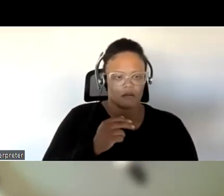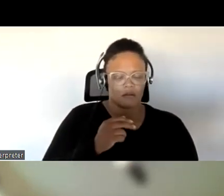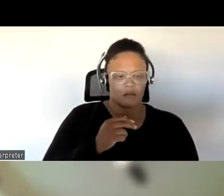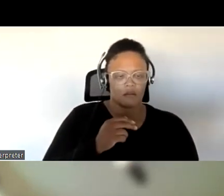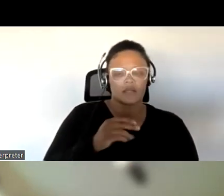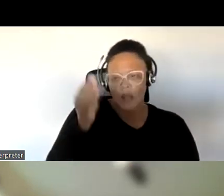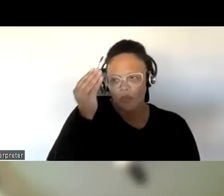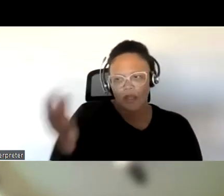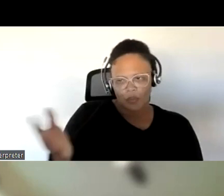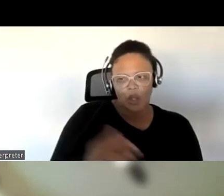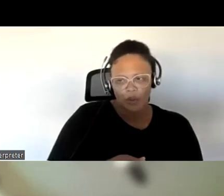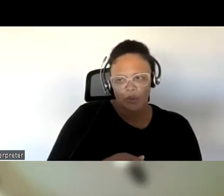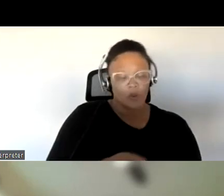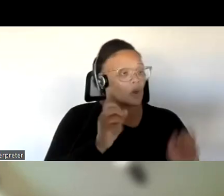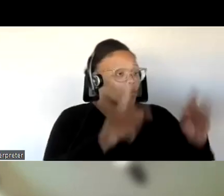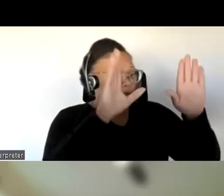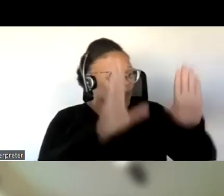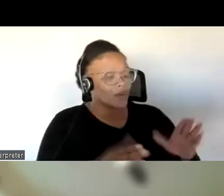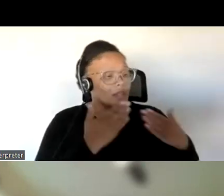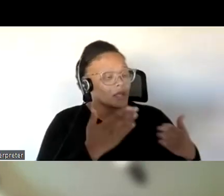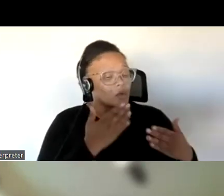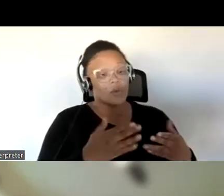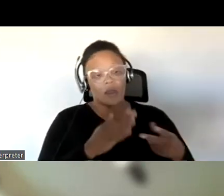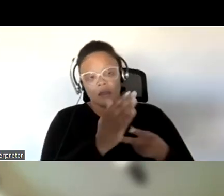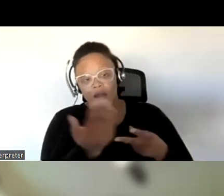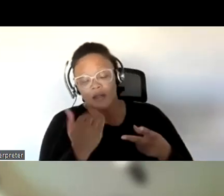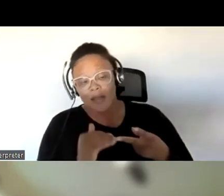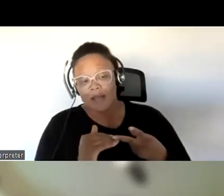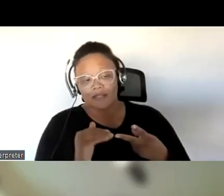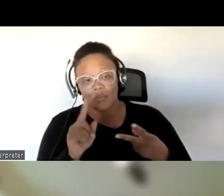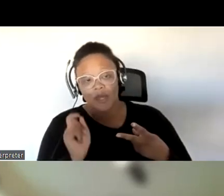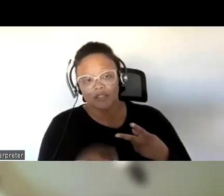back. Okay, great. Thank you. Then, and the next question is,